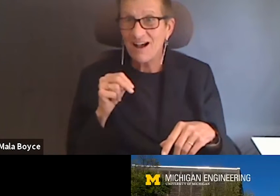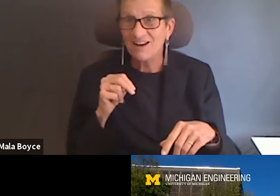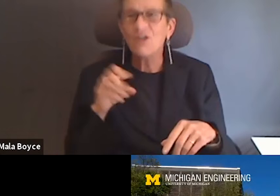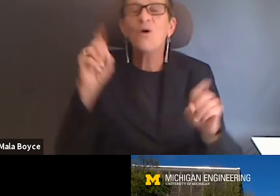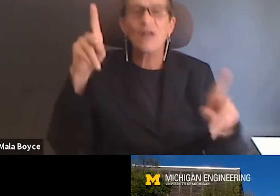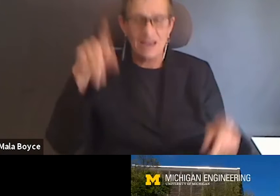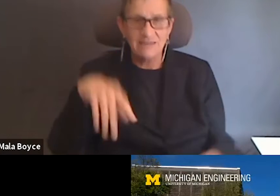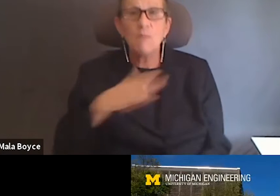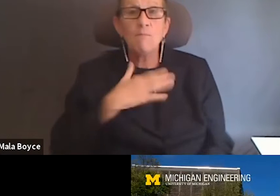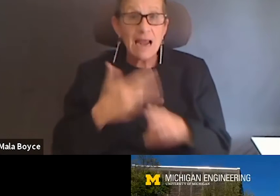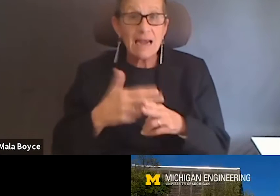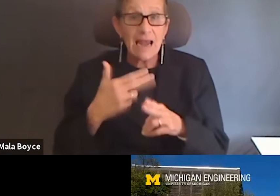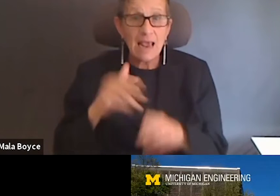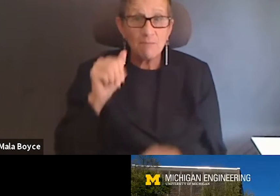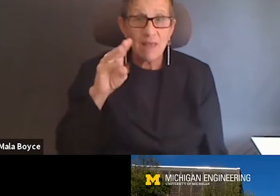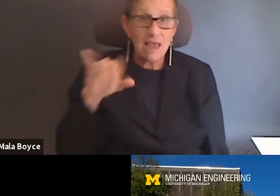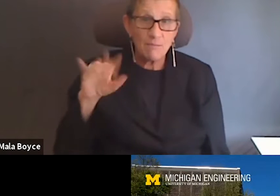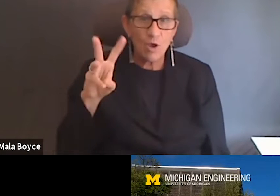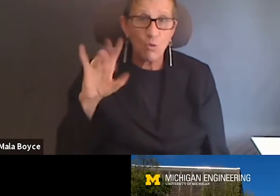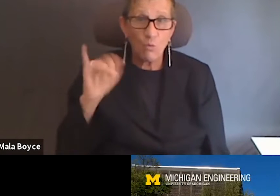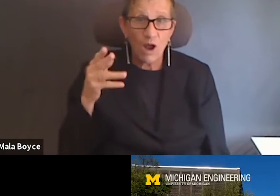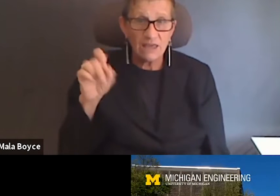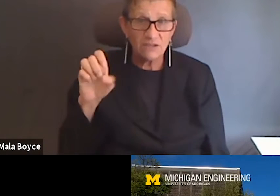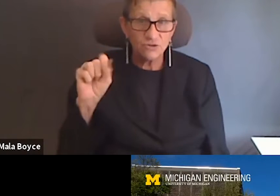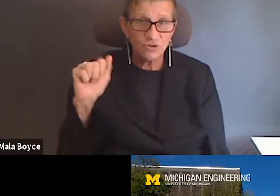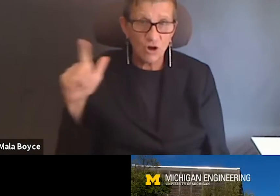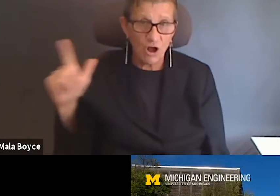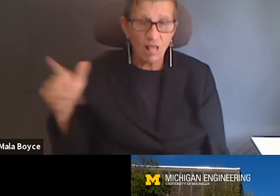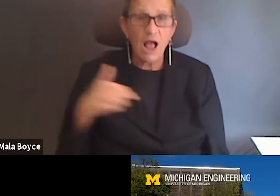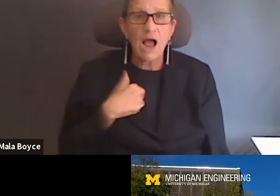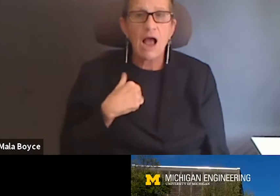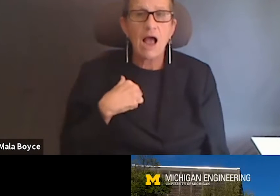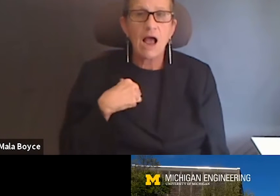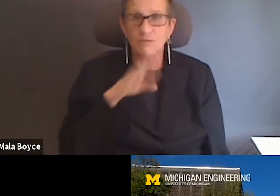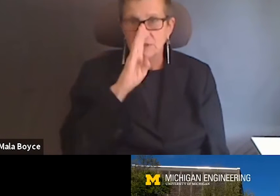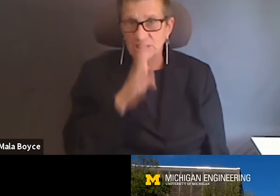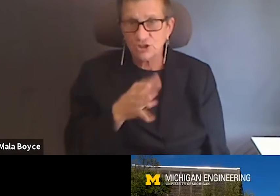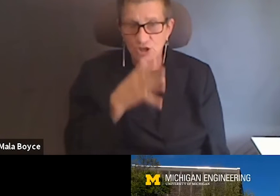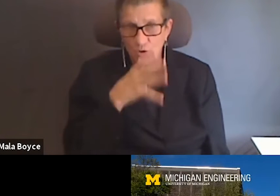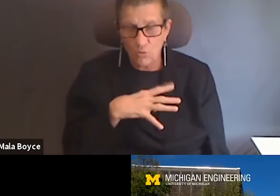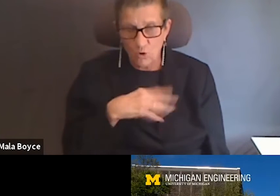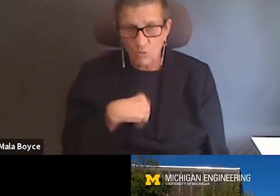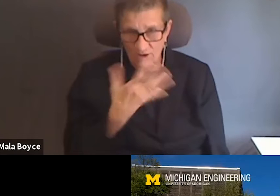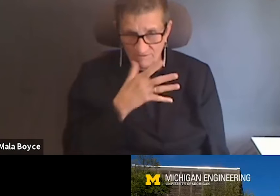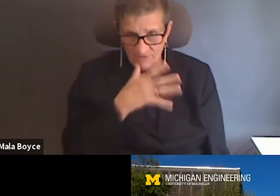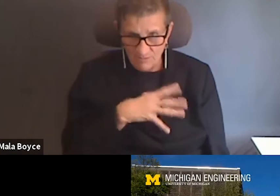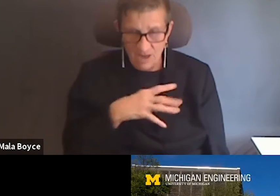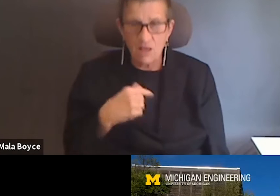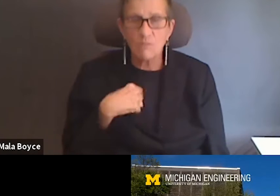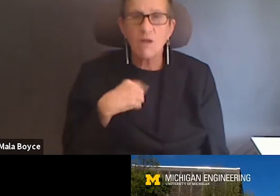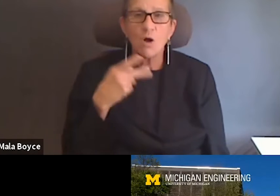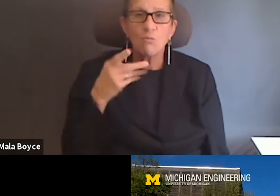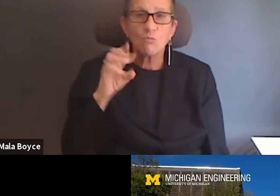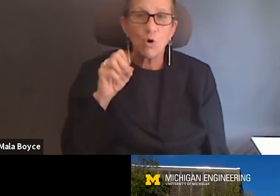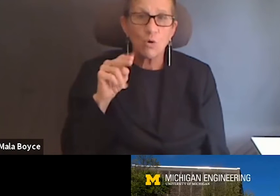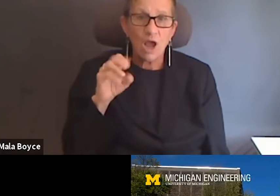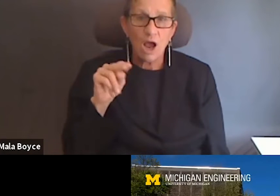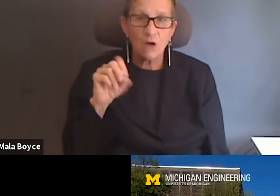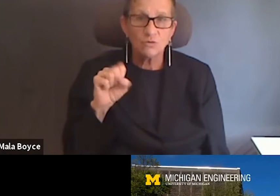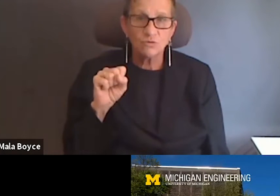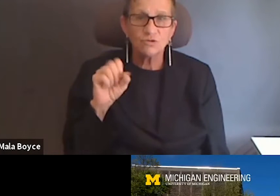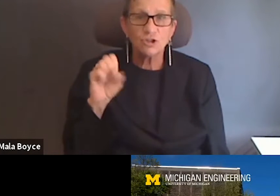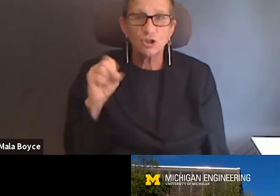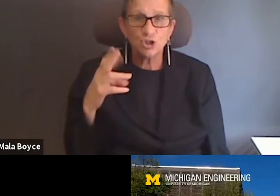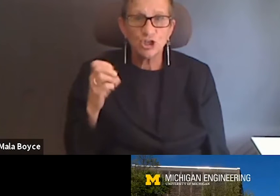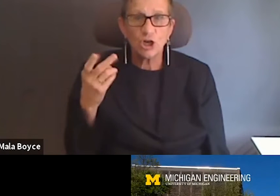All right, my name is Amy Whitesall. I am a cisgender white female. My pronouns are